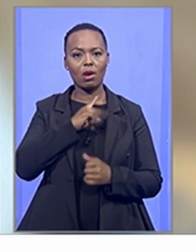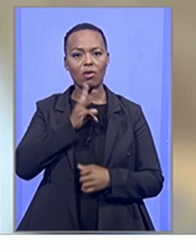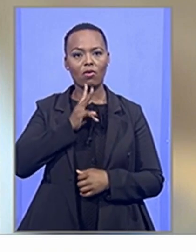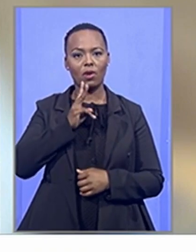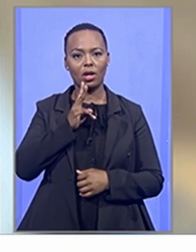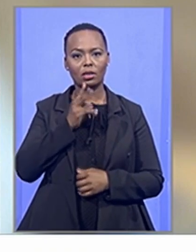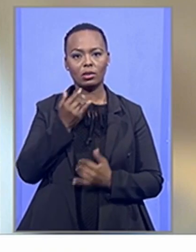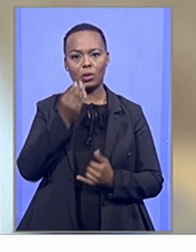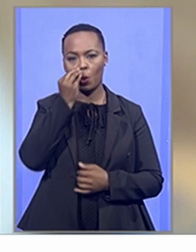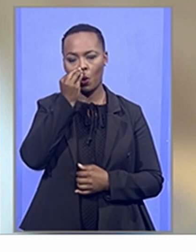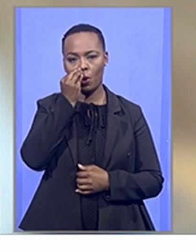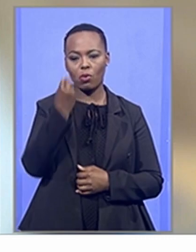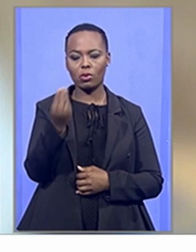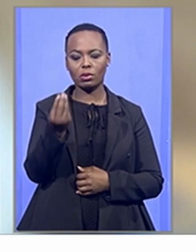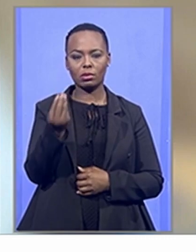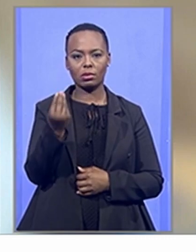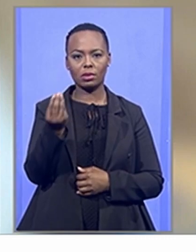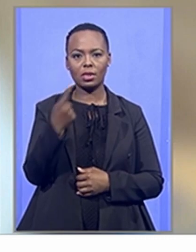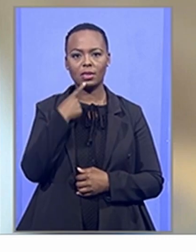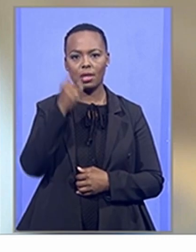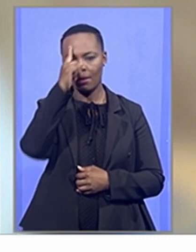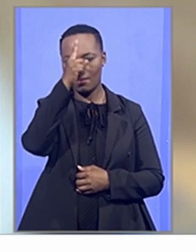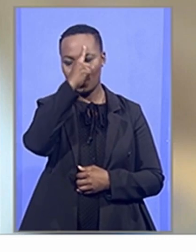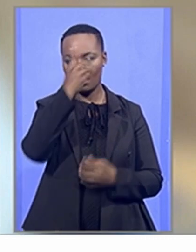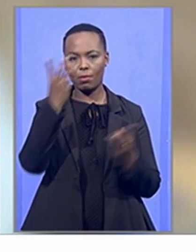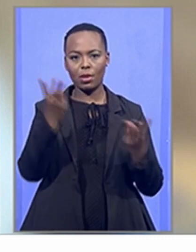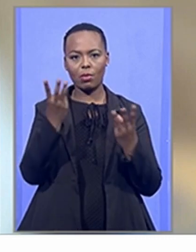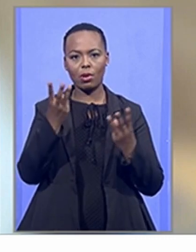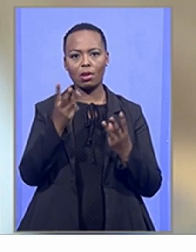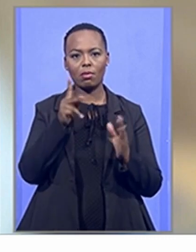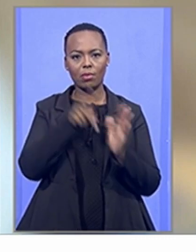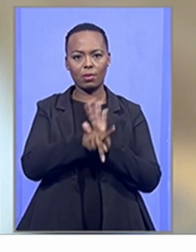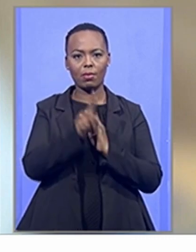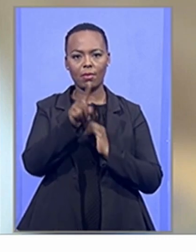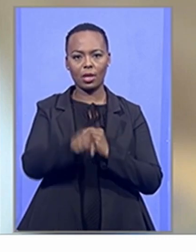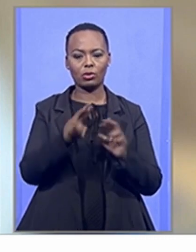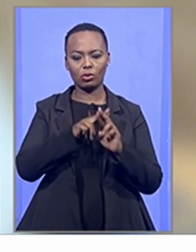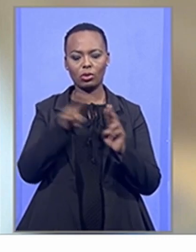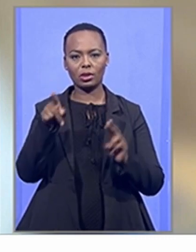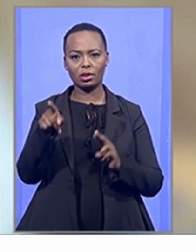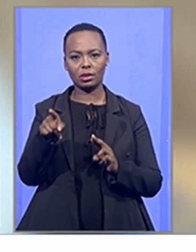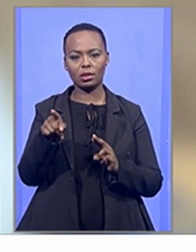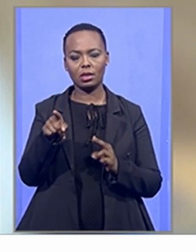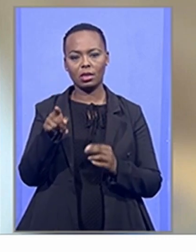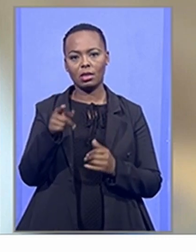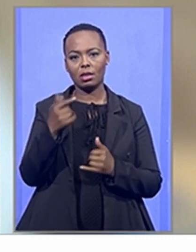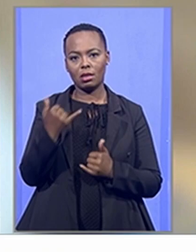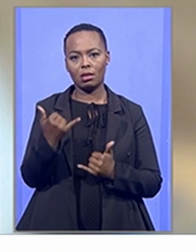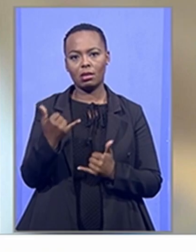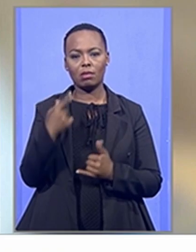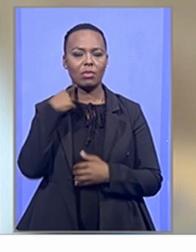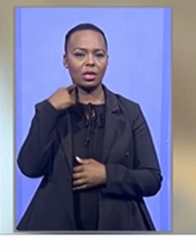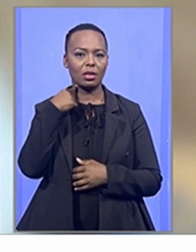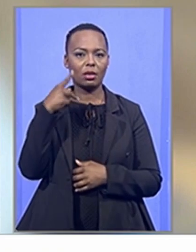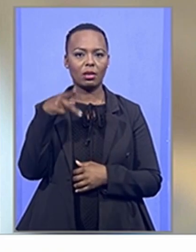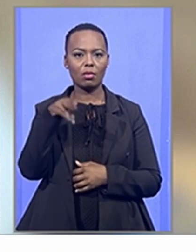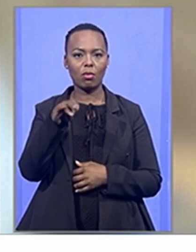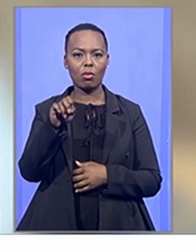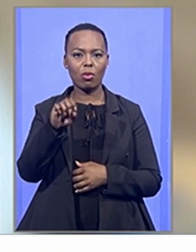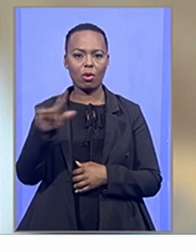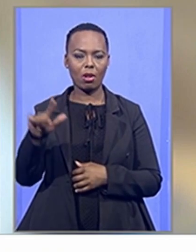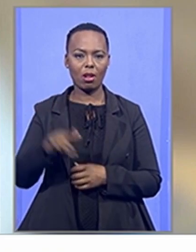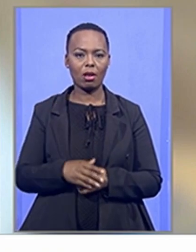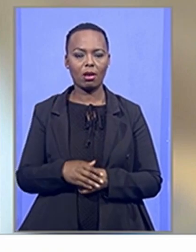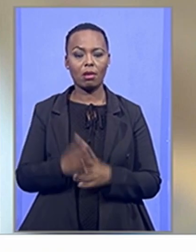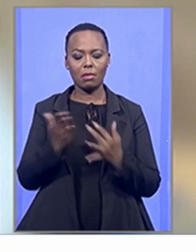on social media that was calling for black people to be banned instead of pit bulls. The case was opened at Bosbeck North Police